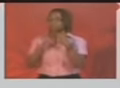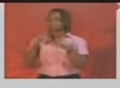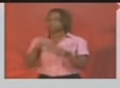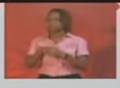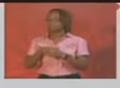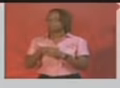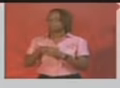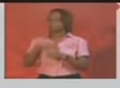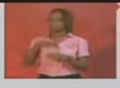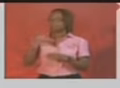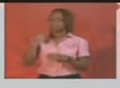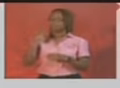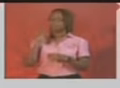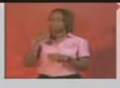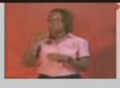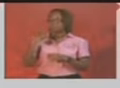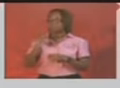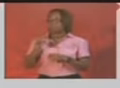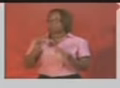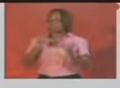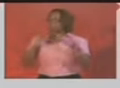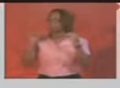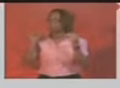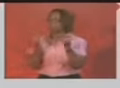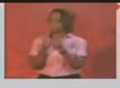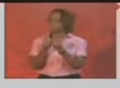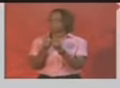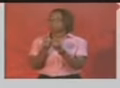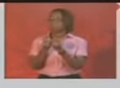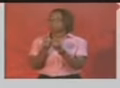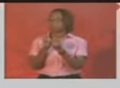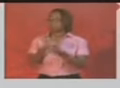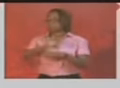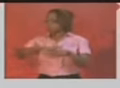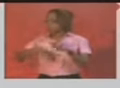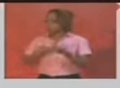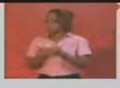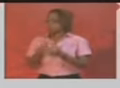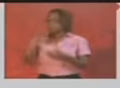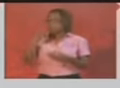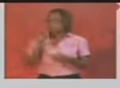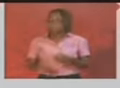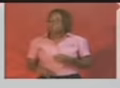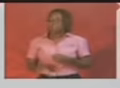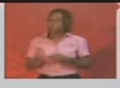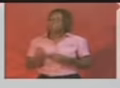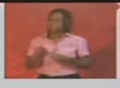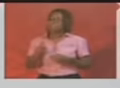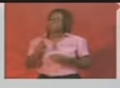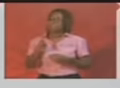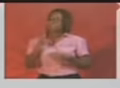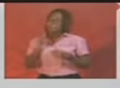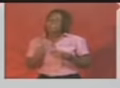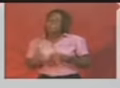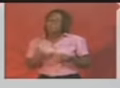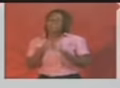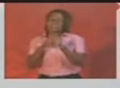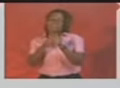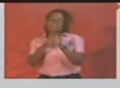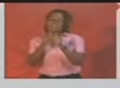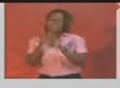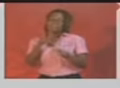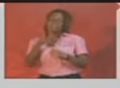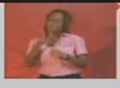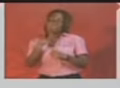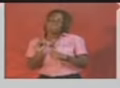those countries will be safe and effective, and hence the reason we rely on WHO for all our vaccines for many, many decades